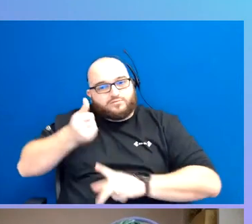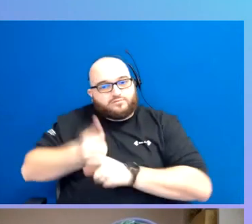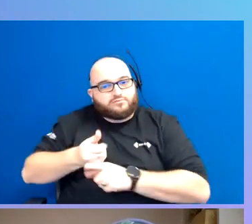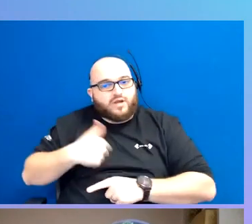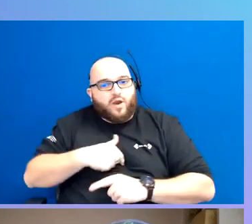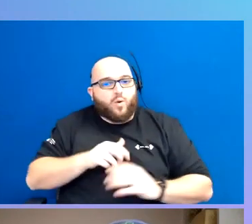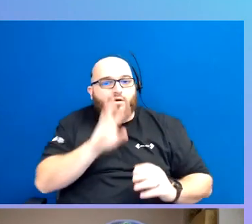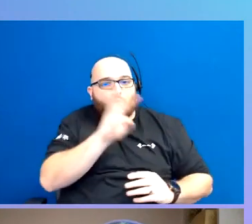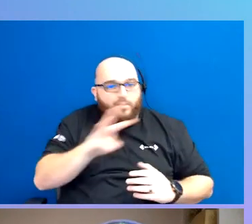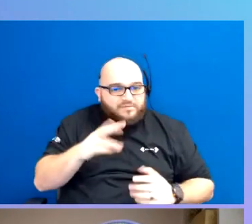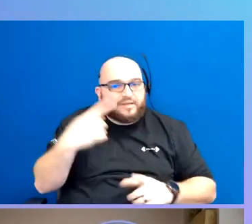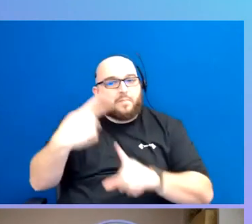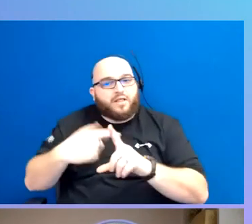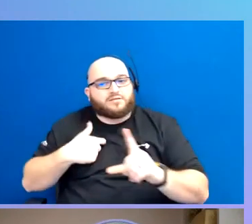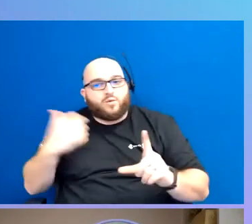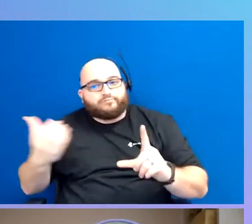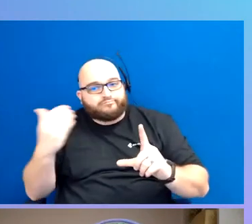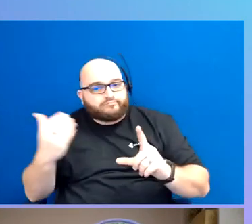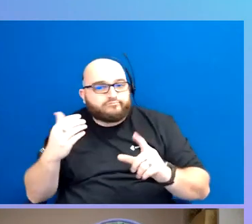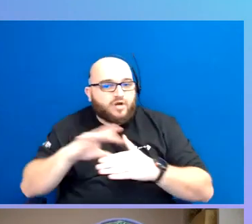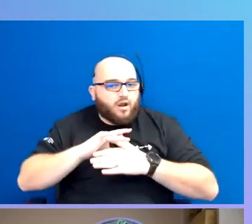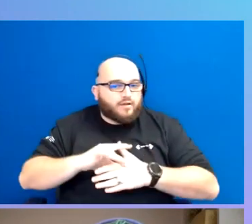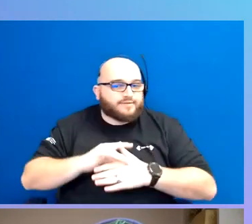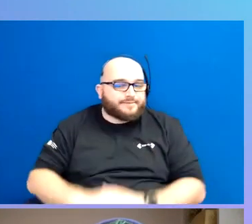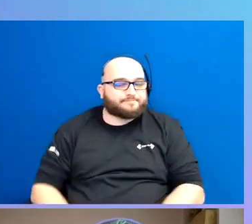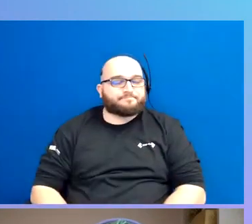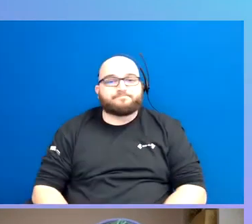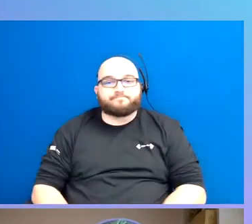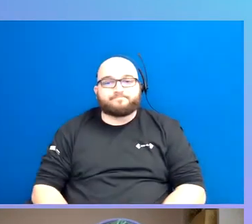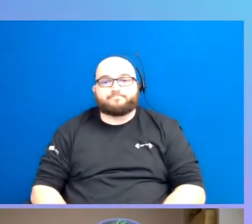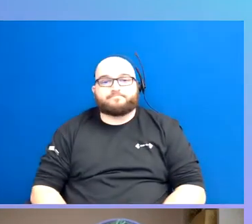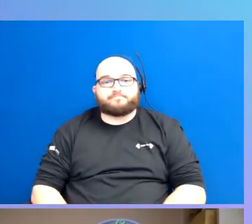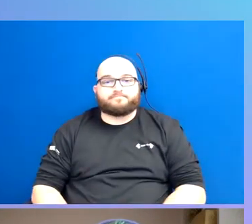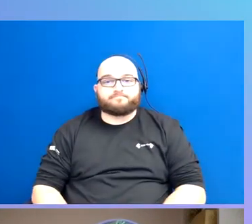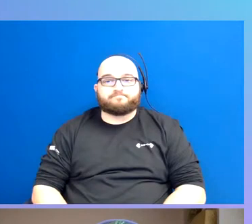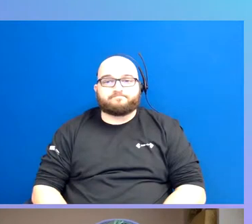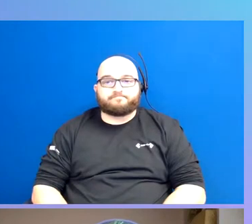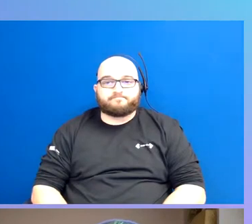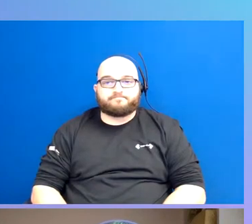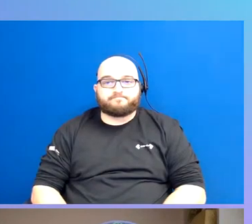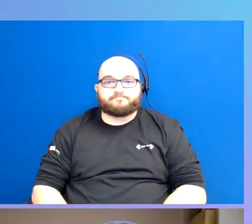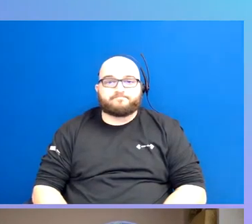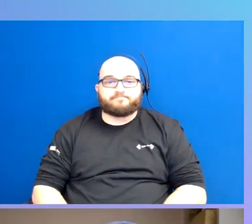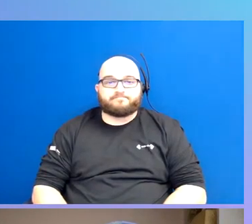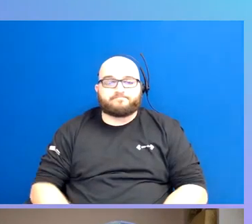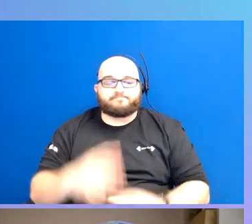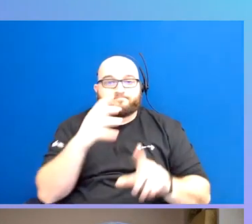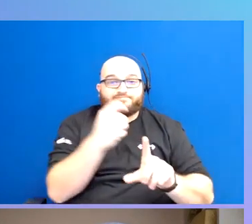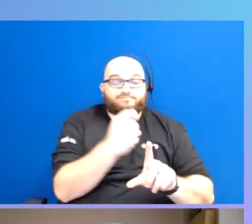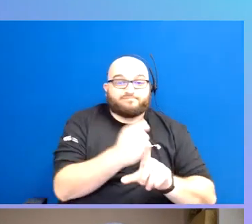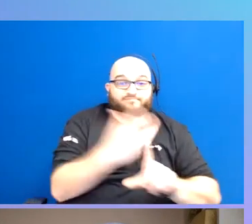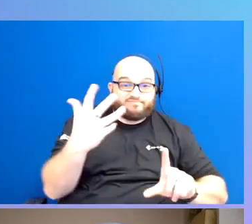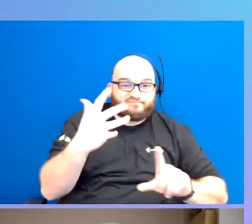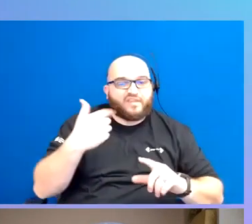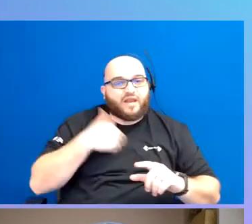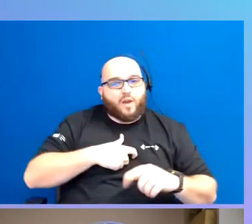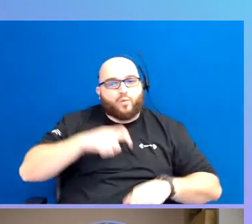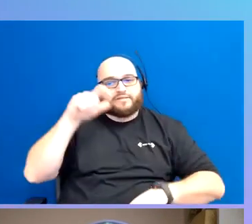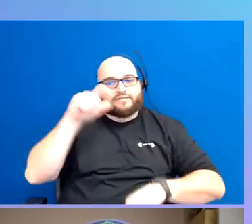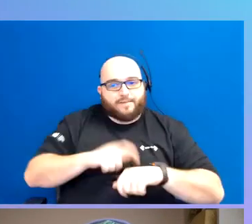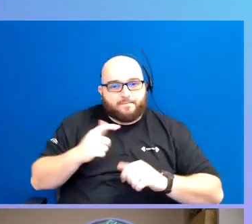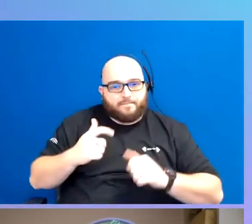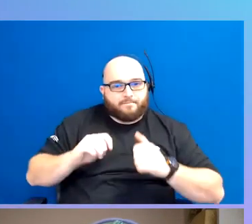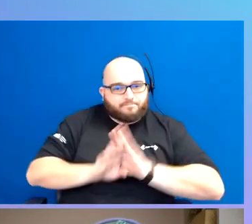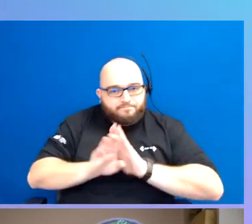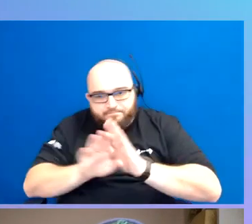and our digital accessibility content. talking a little bit more about the timeline of WCAG and how it